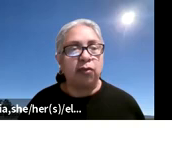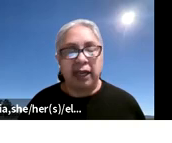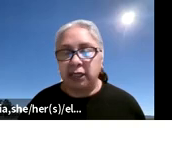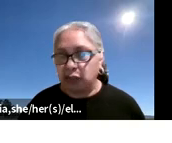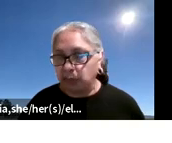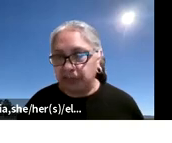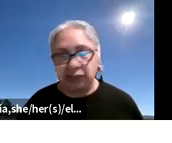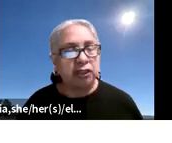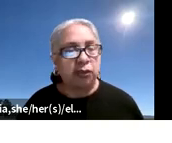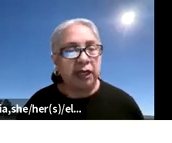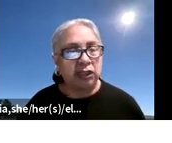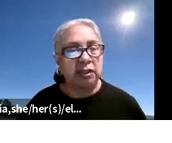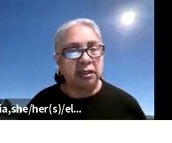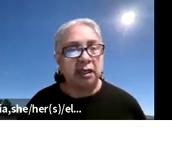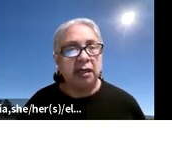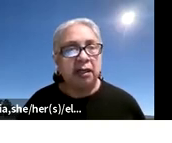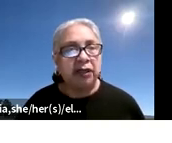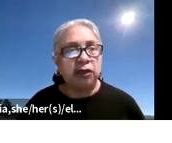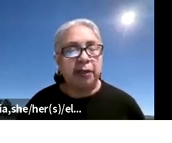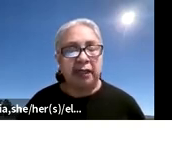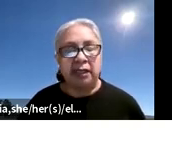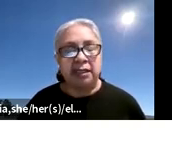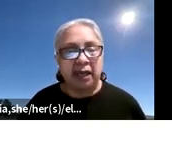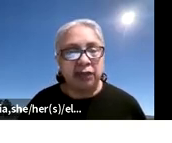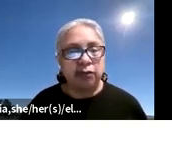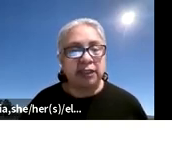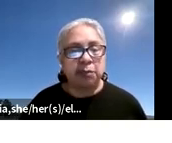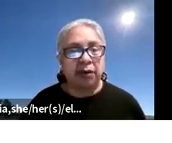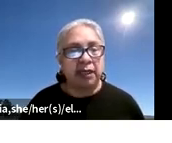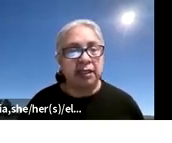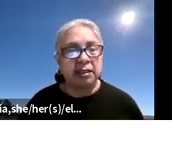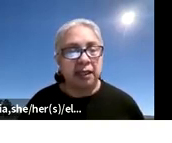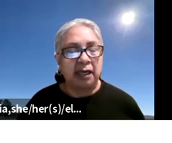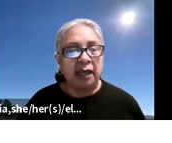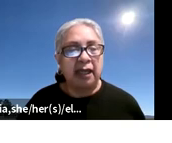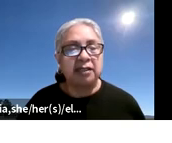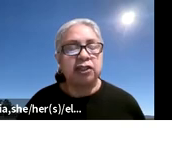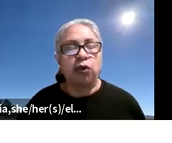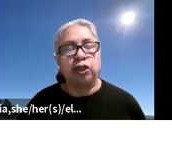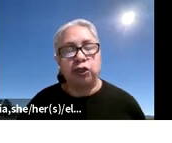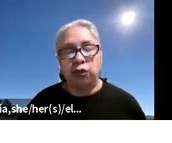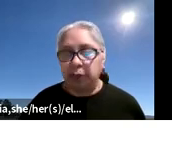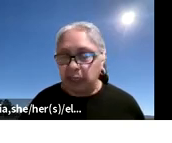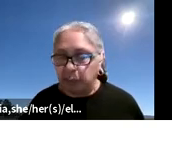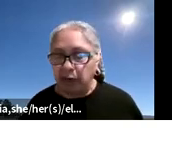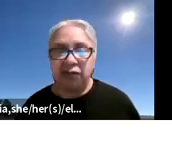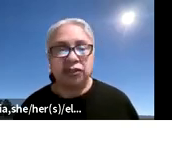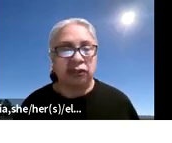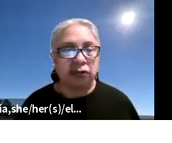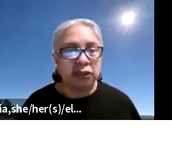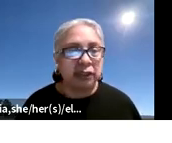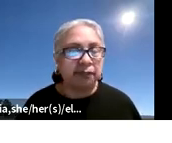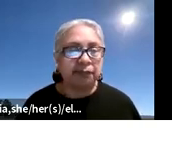and enraged with the situations that humanity is having to experience. And so being part of